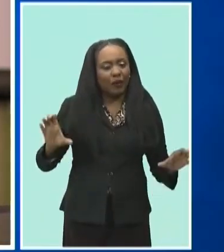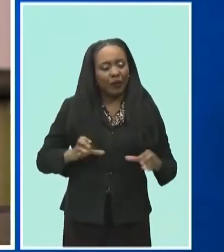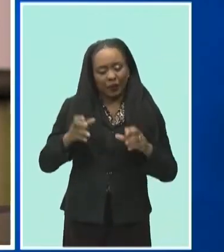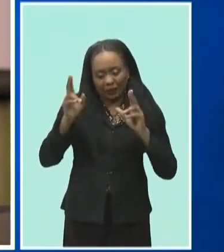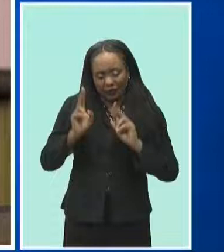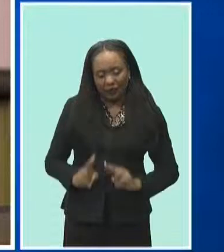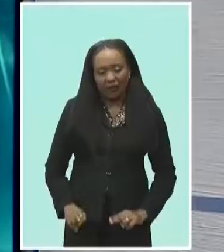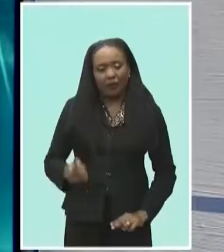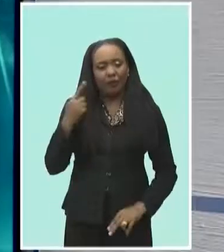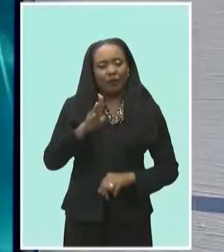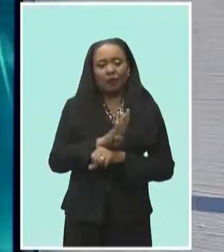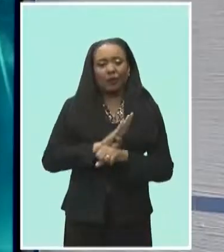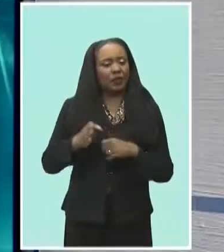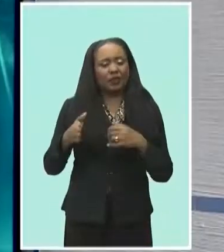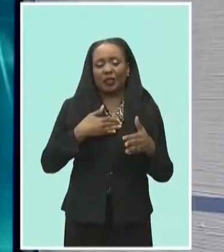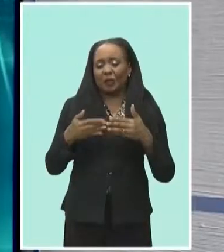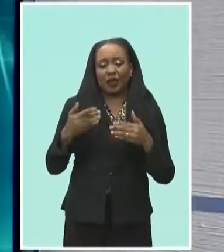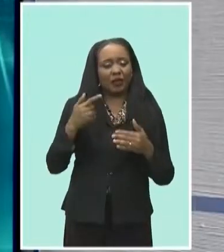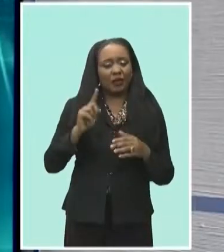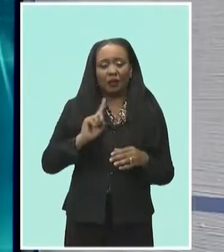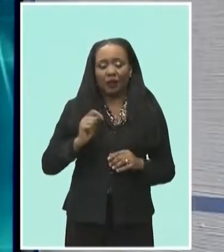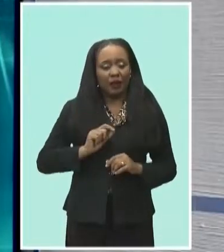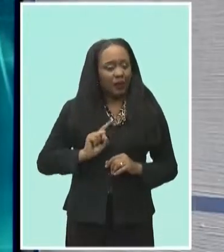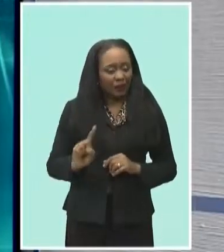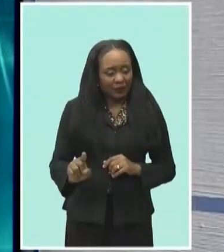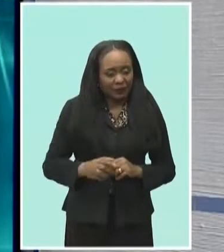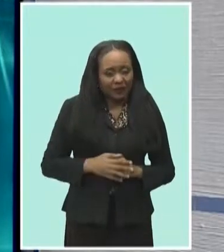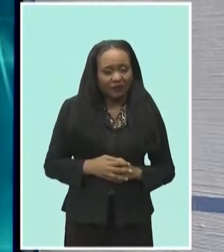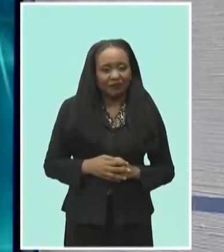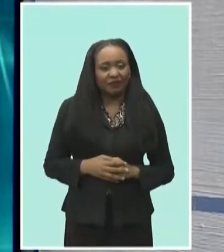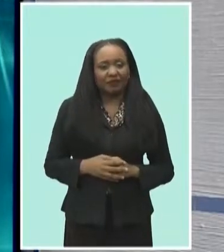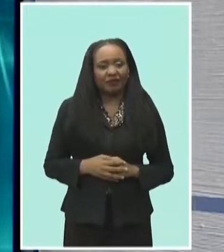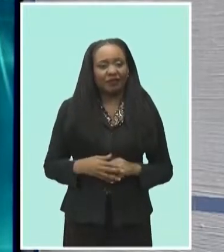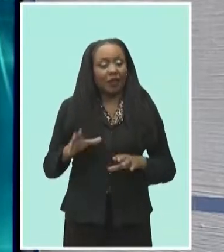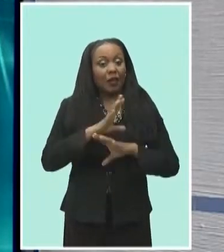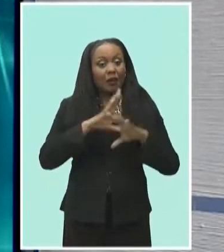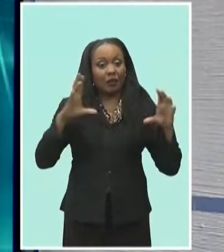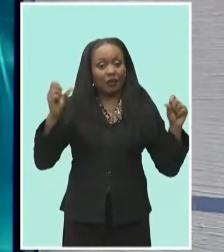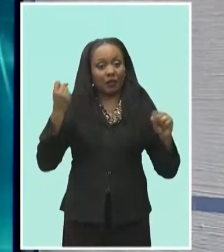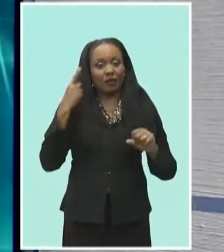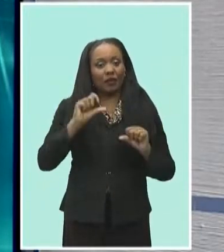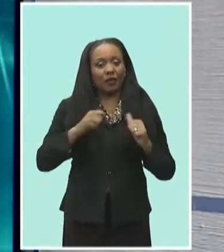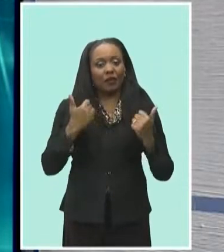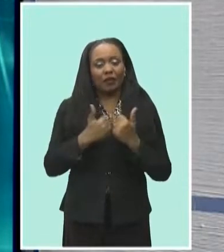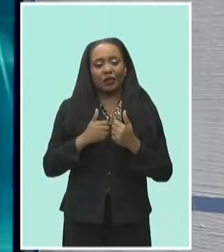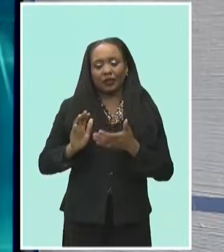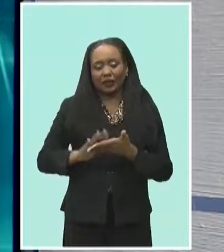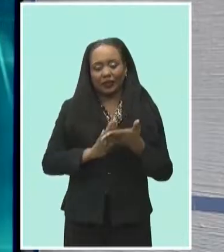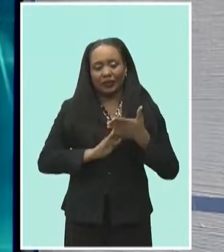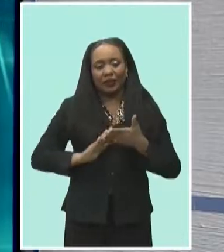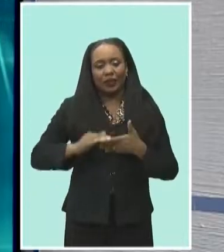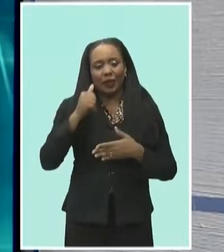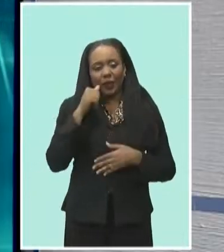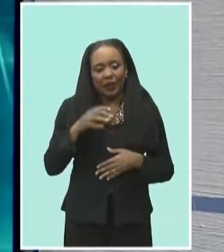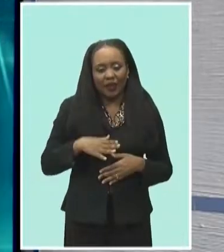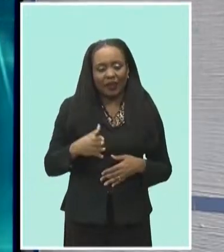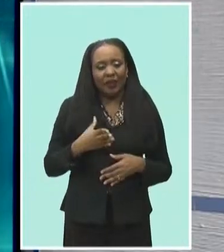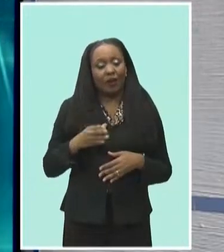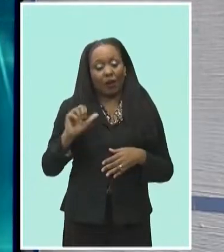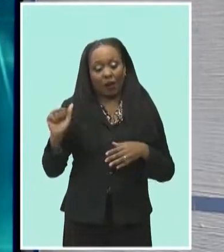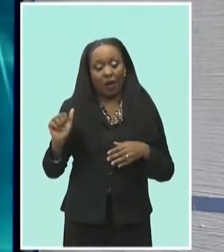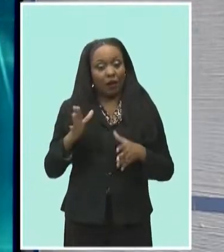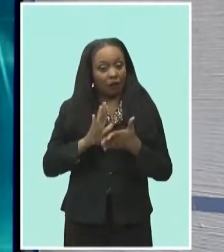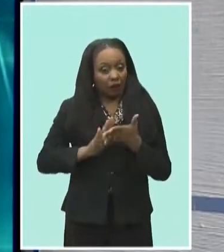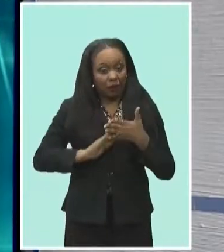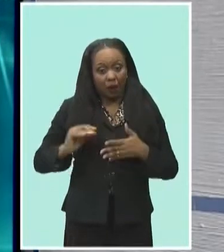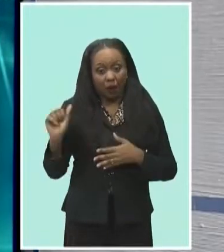go. Meantime, President of the BAOP, Karen Carter, lauded the winner and all of the finalists for a job well done. She